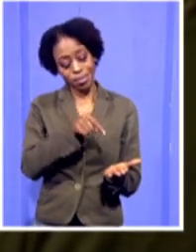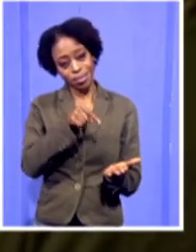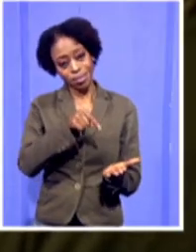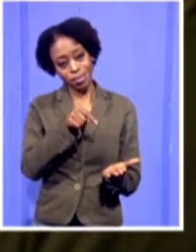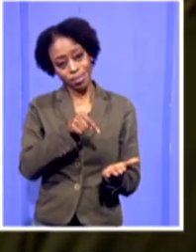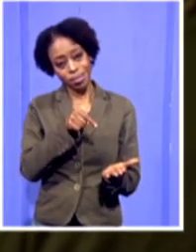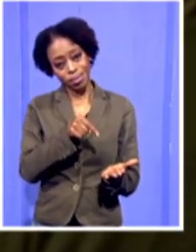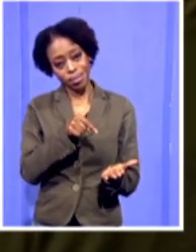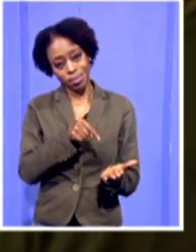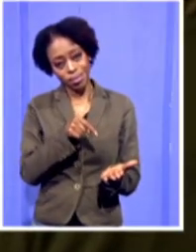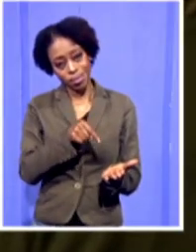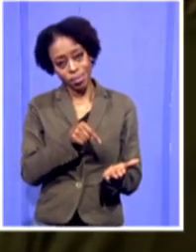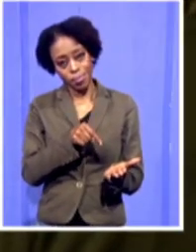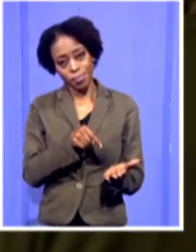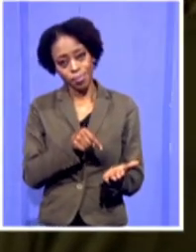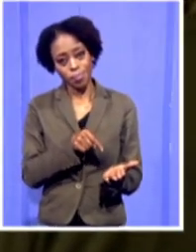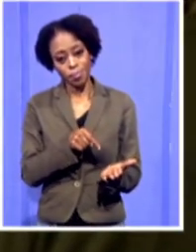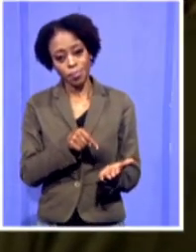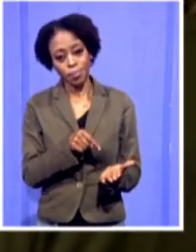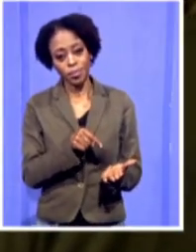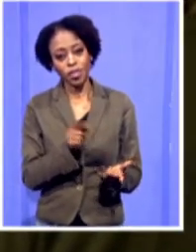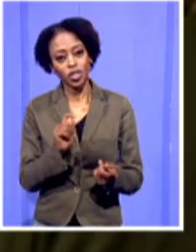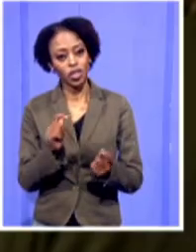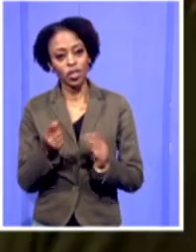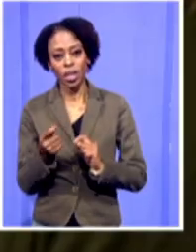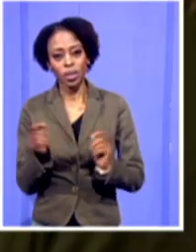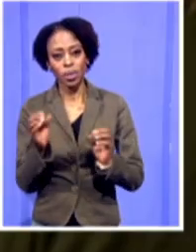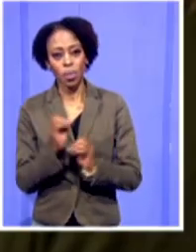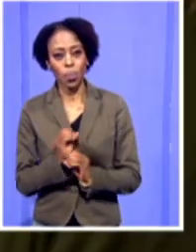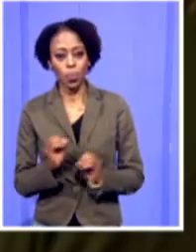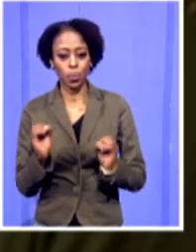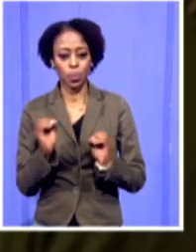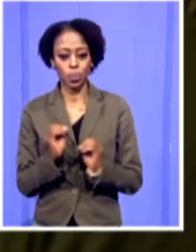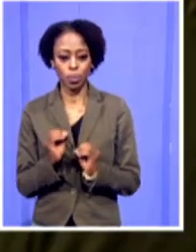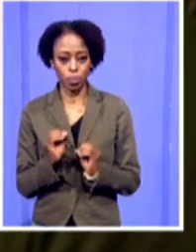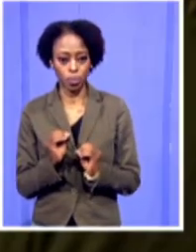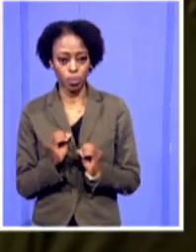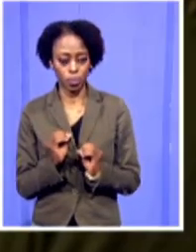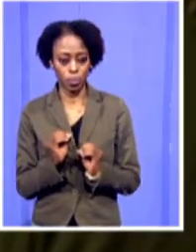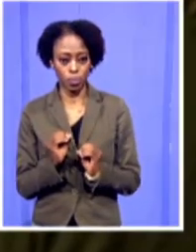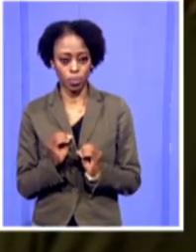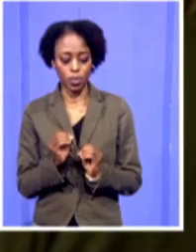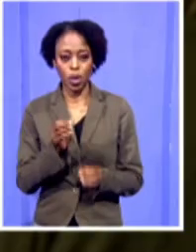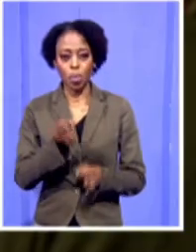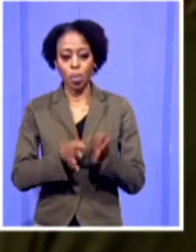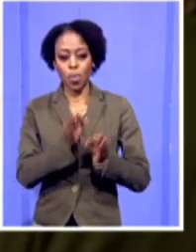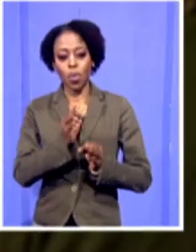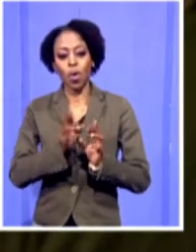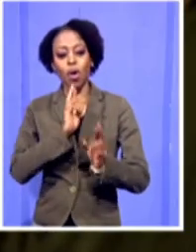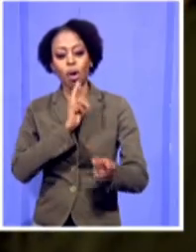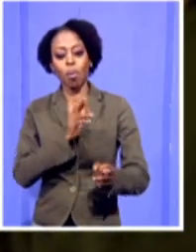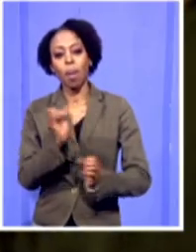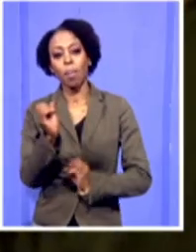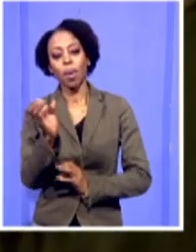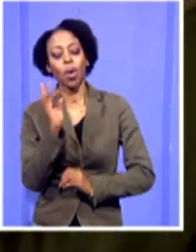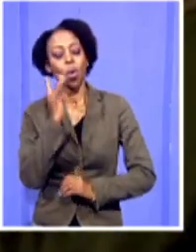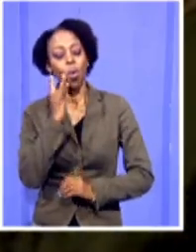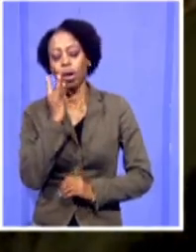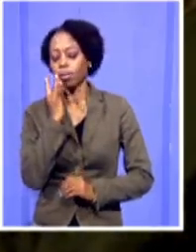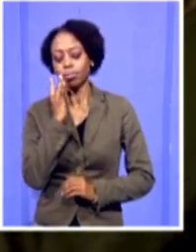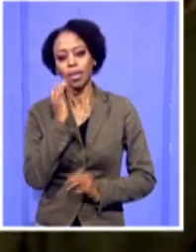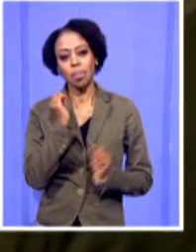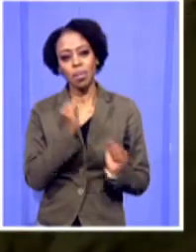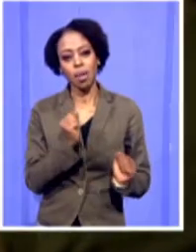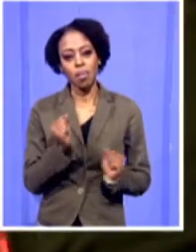adopted agenda was not changed on when the political report will be presented.